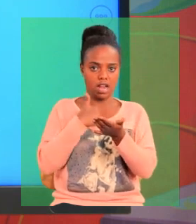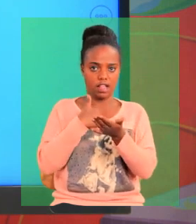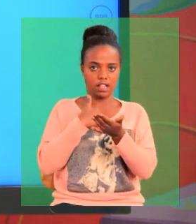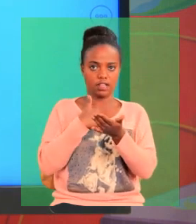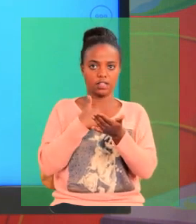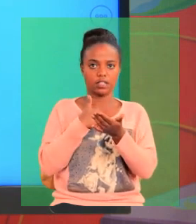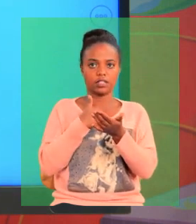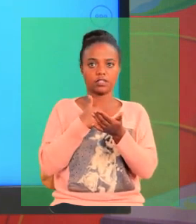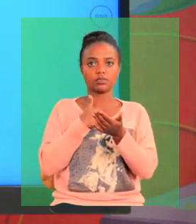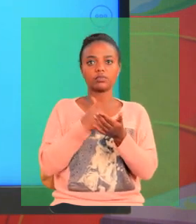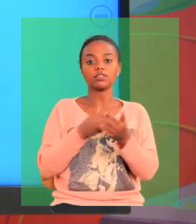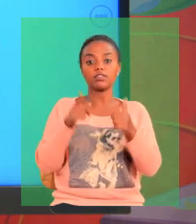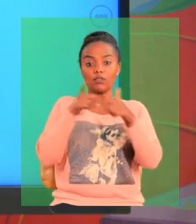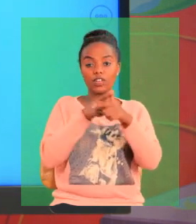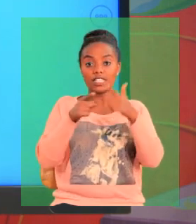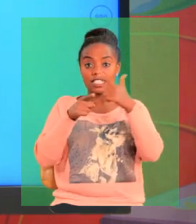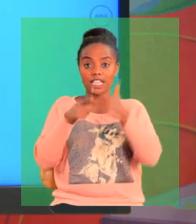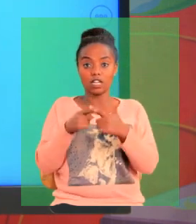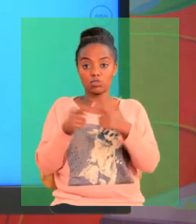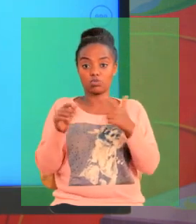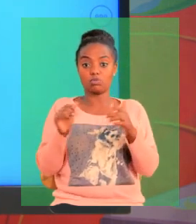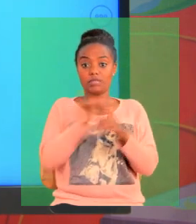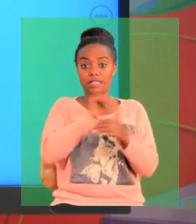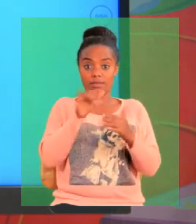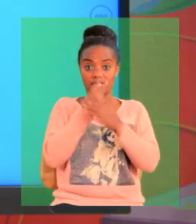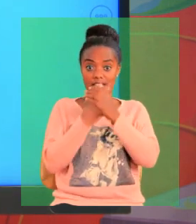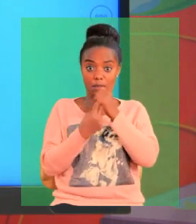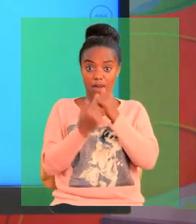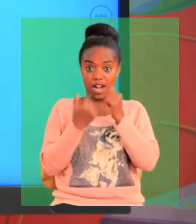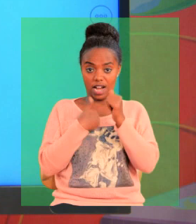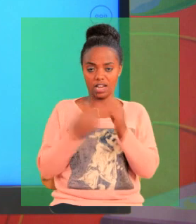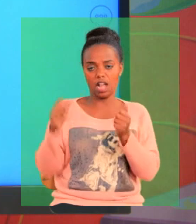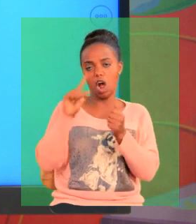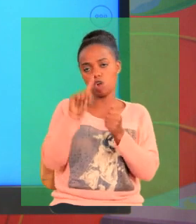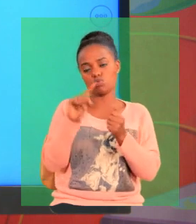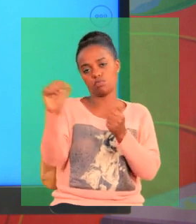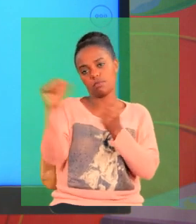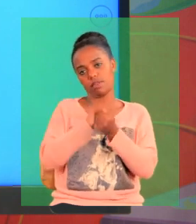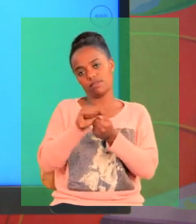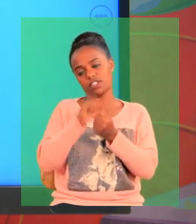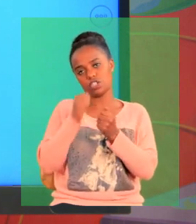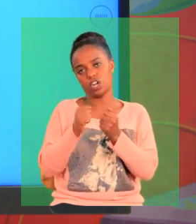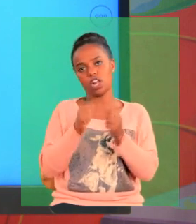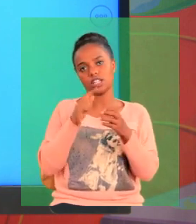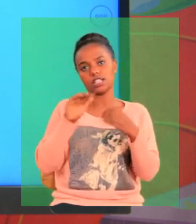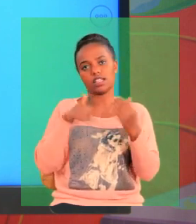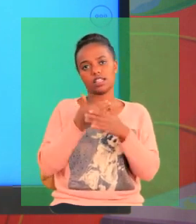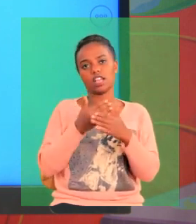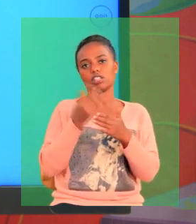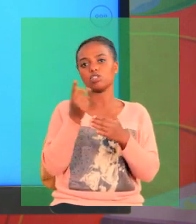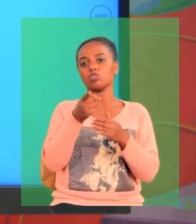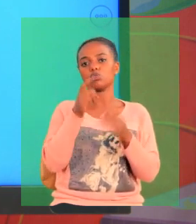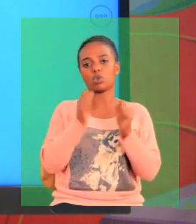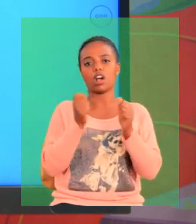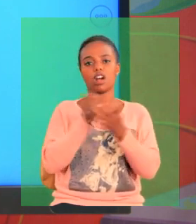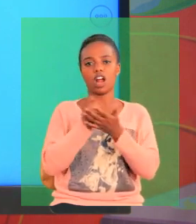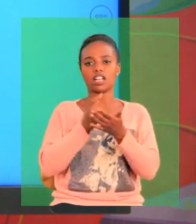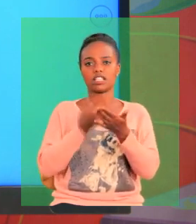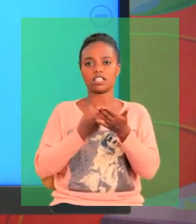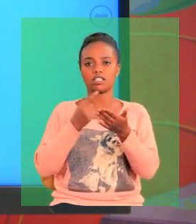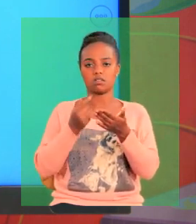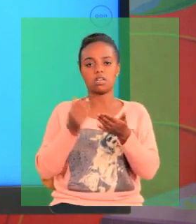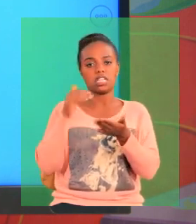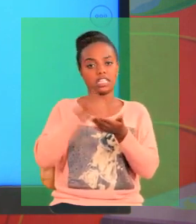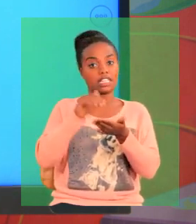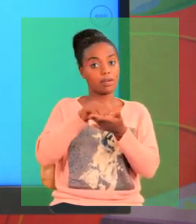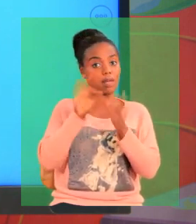pair and this ordered pair are the same. So you can cancel this one and you can reduce this in this form. So since the first order pair is not